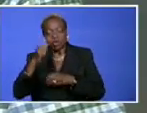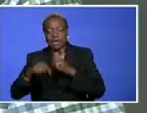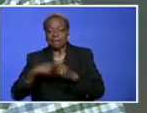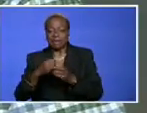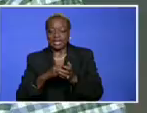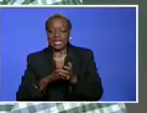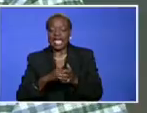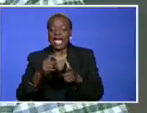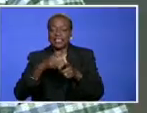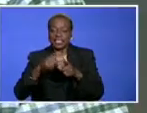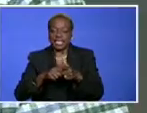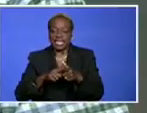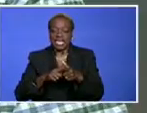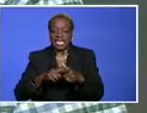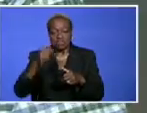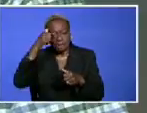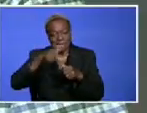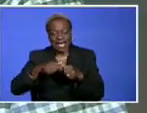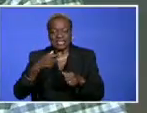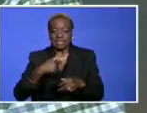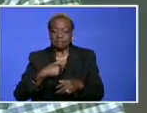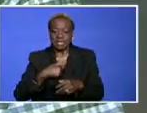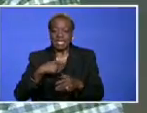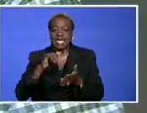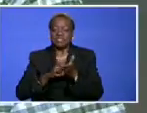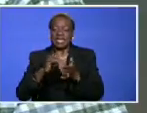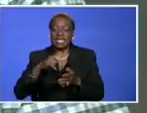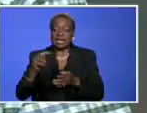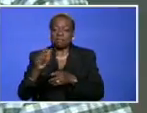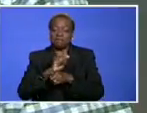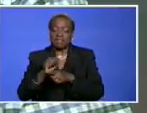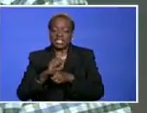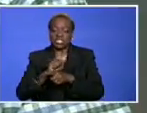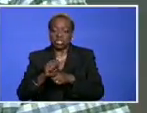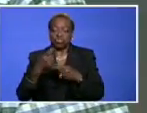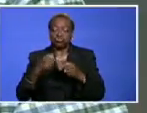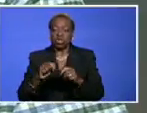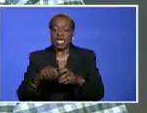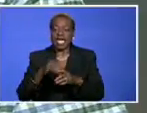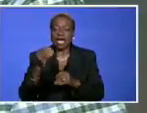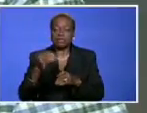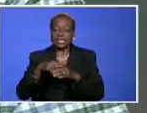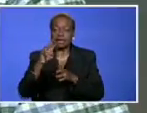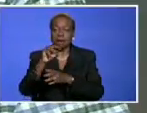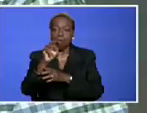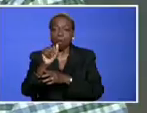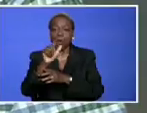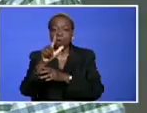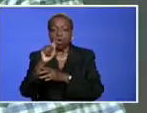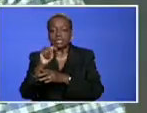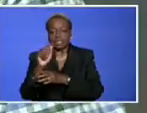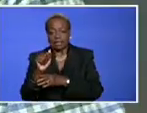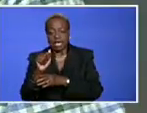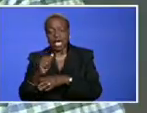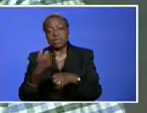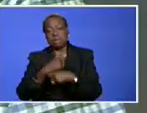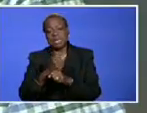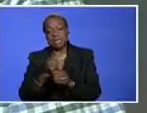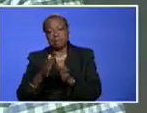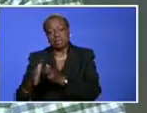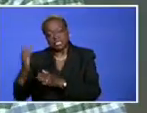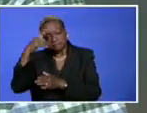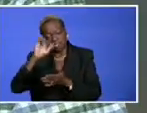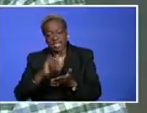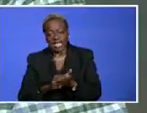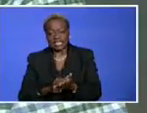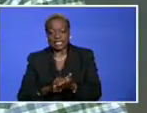he reminded me that he actually had a professional tryout in Malta, and we made preparation for that. But